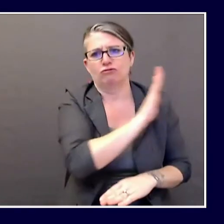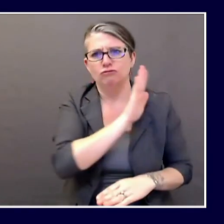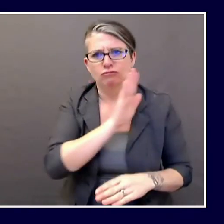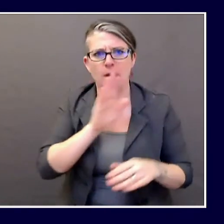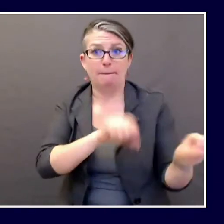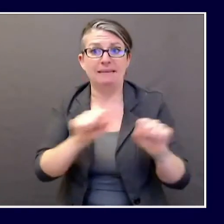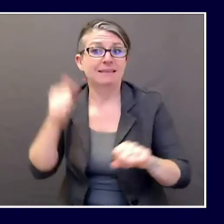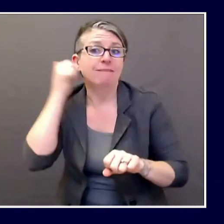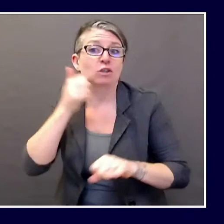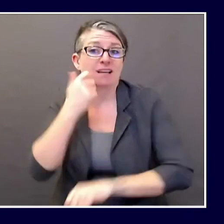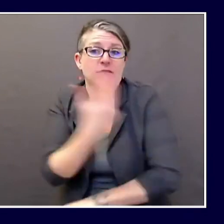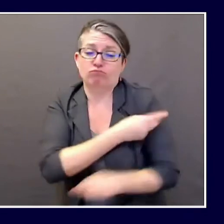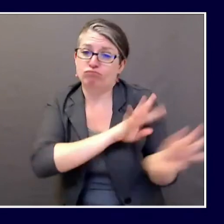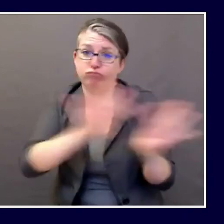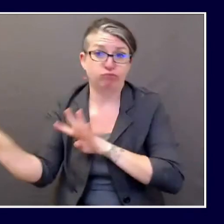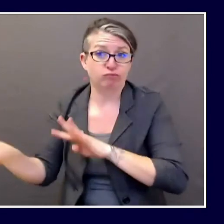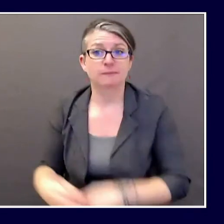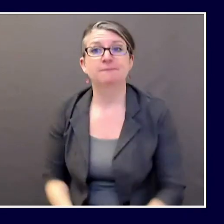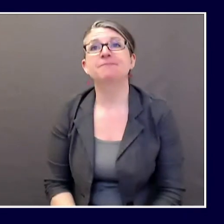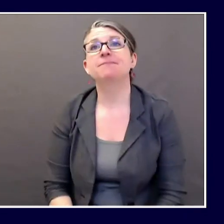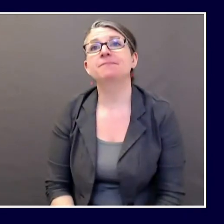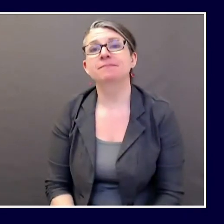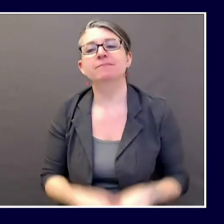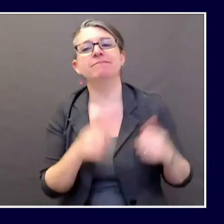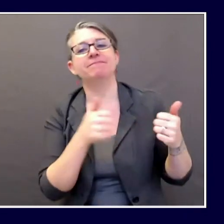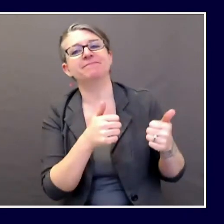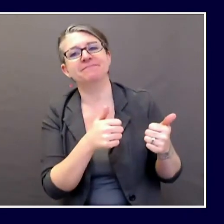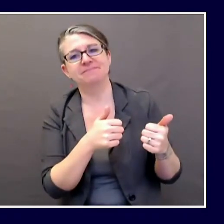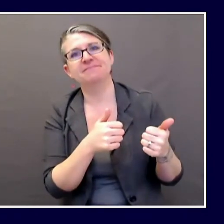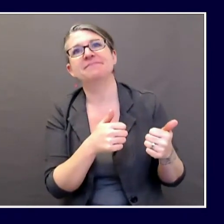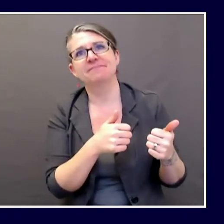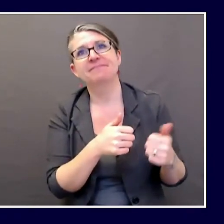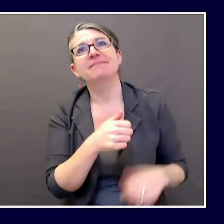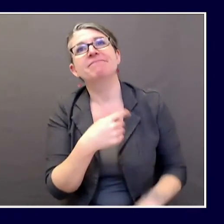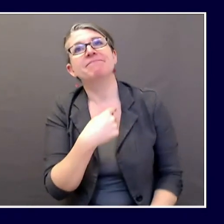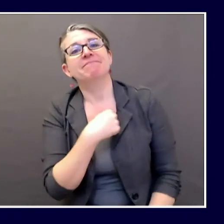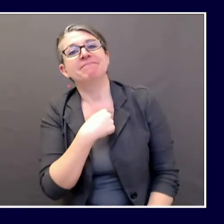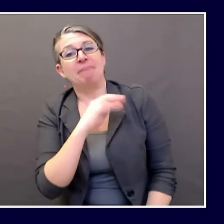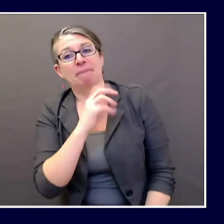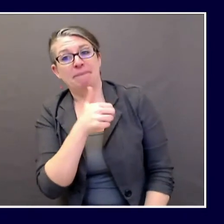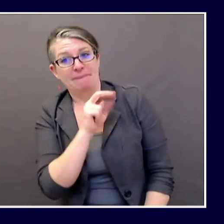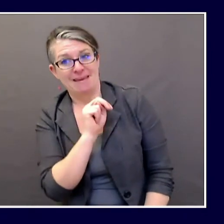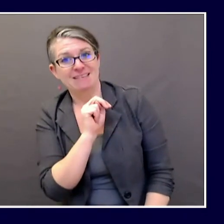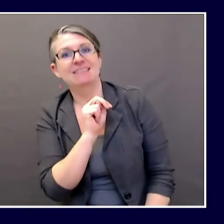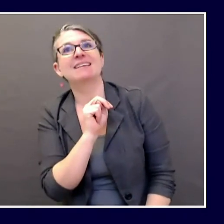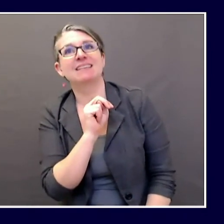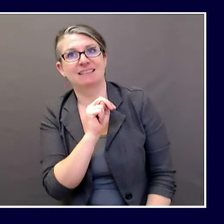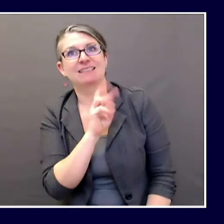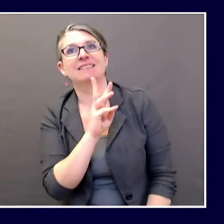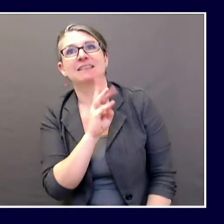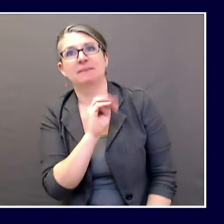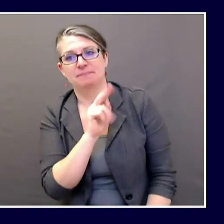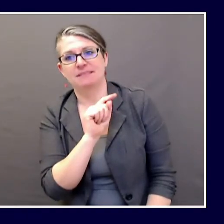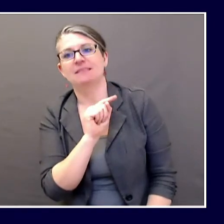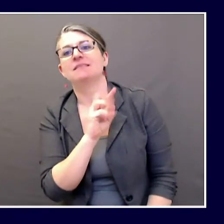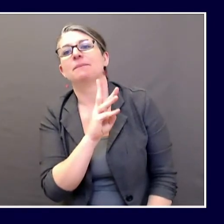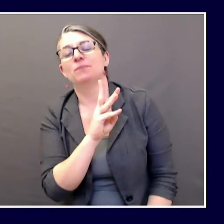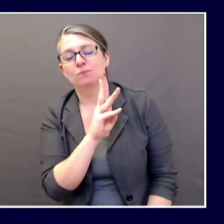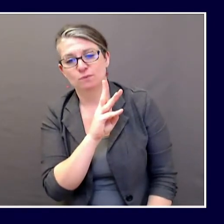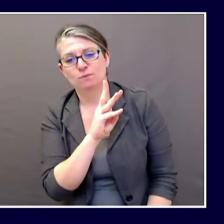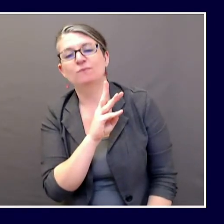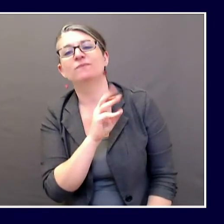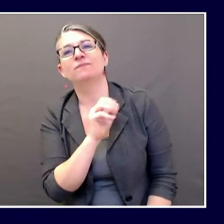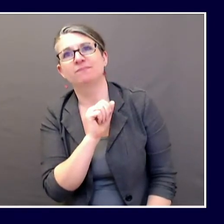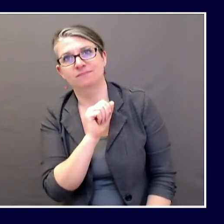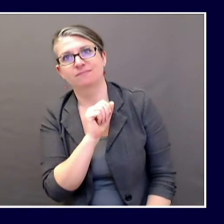next. Thanks, Dr. Shah. My question is about the clinical trials for the Moderna vaccine for